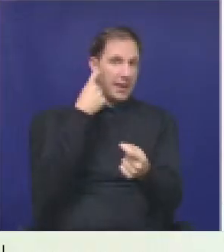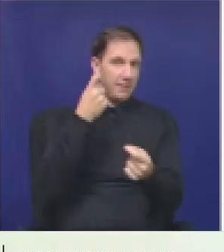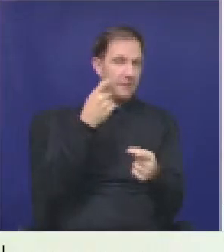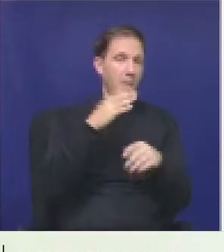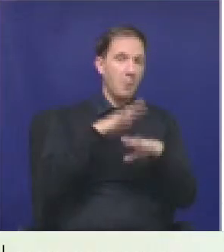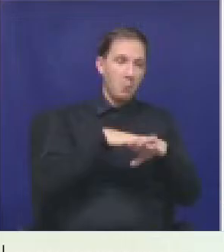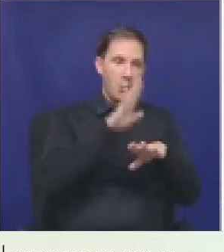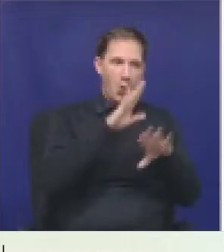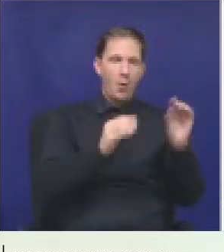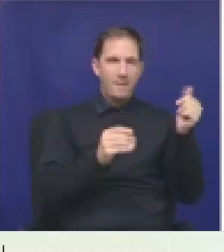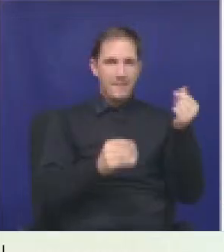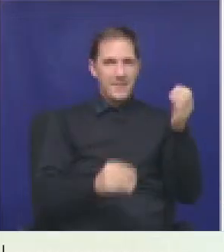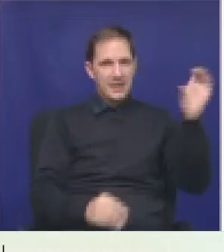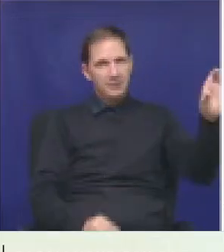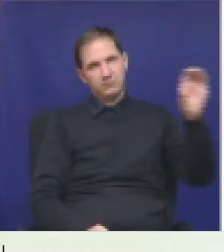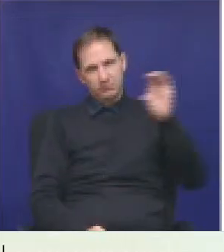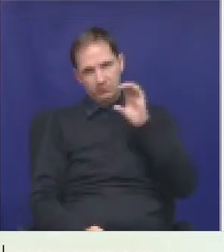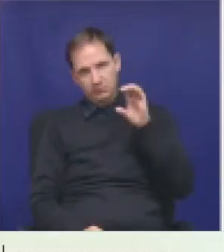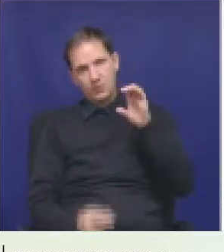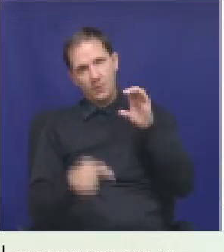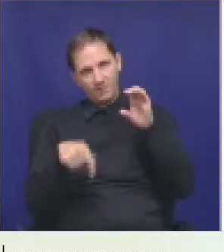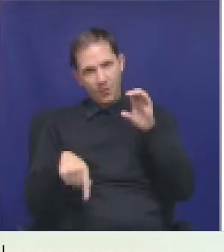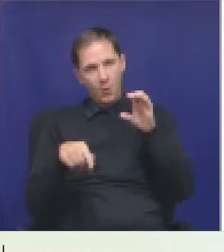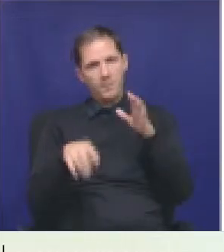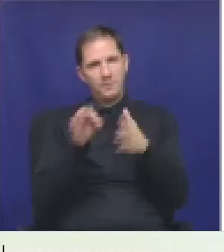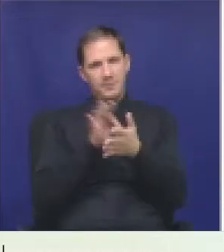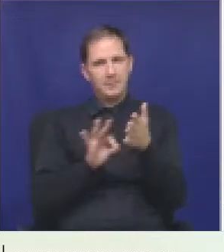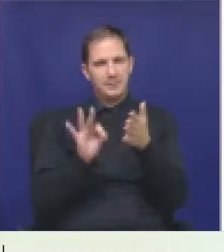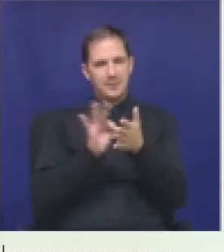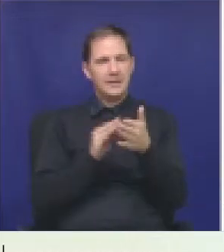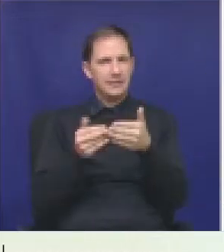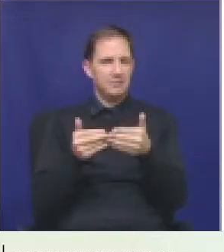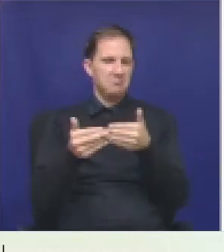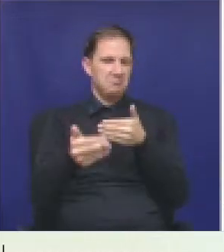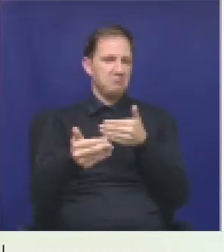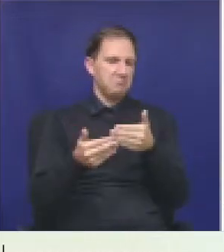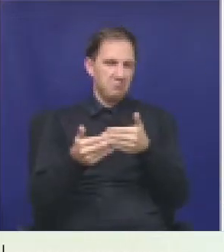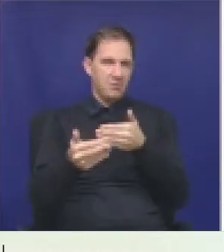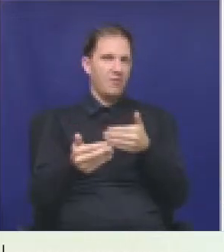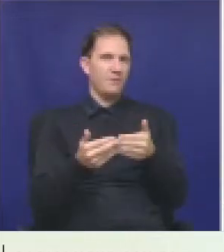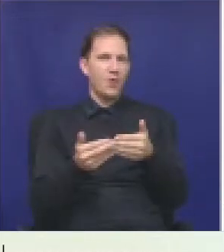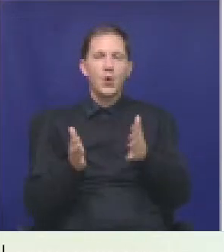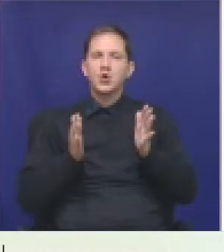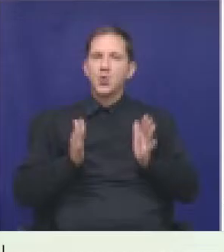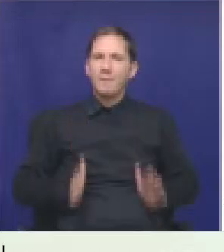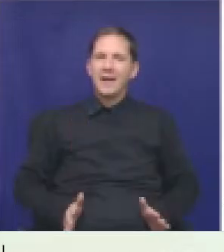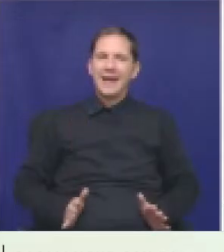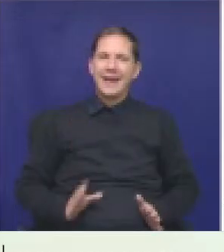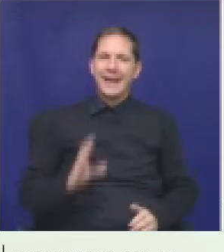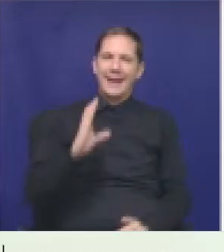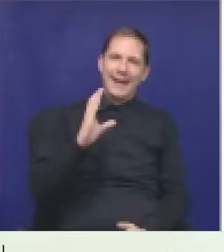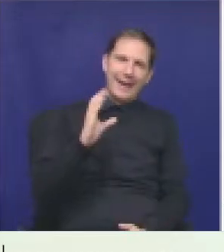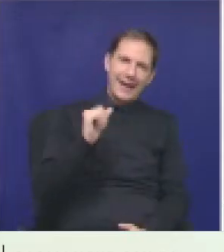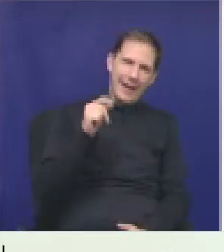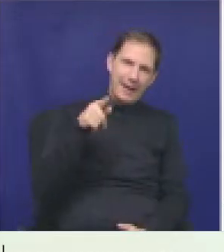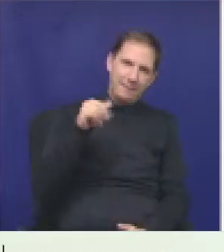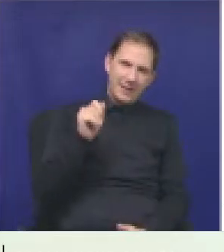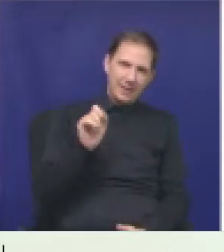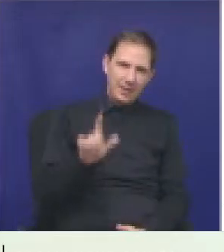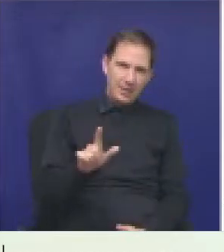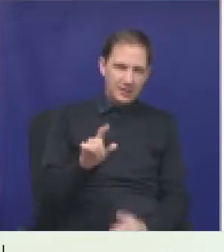allocate more funds for the vote in the medium term for its human capital strategy and digital